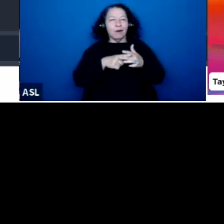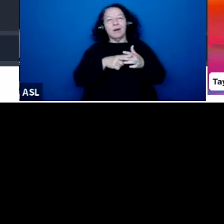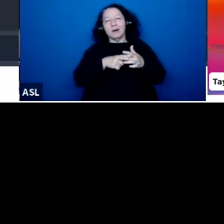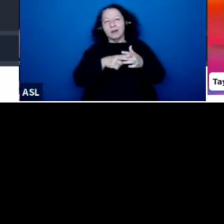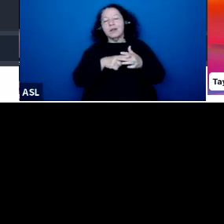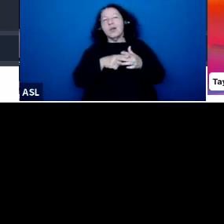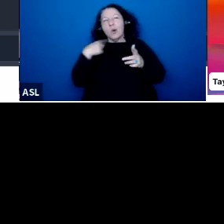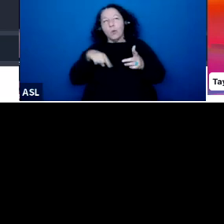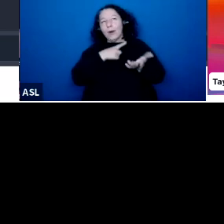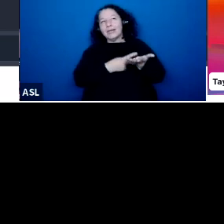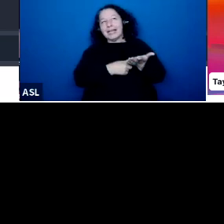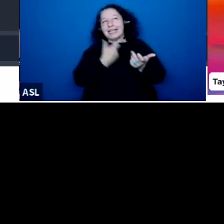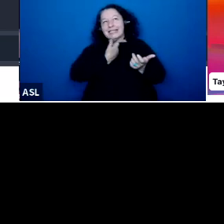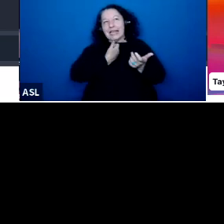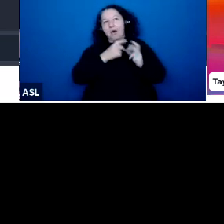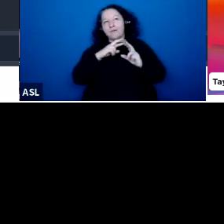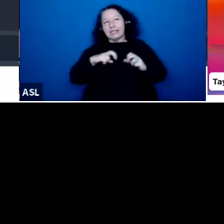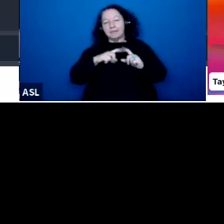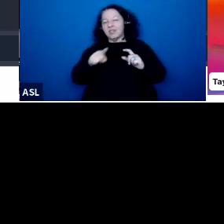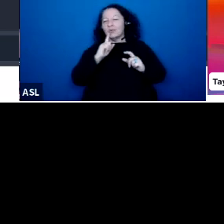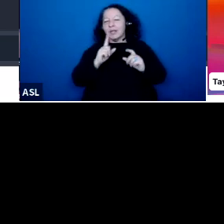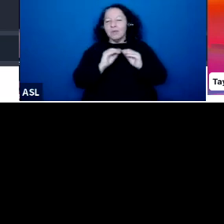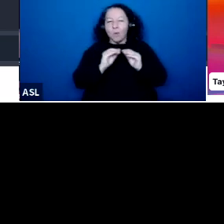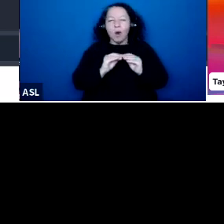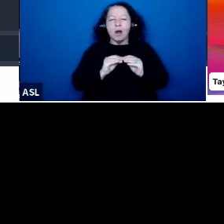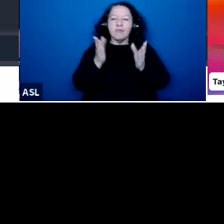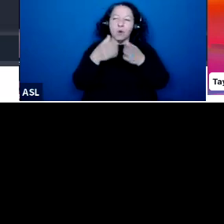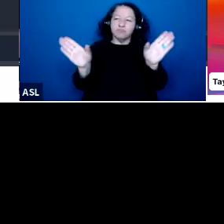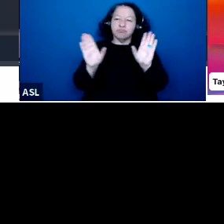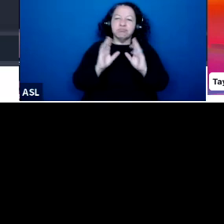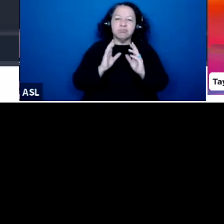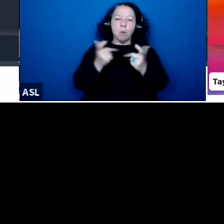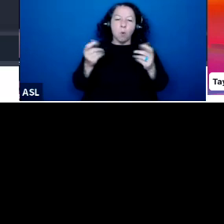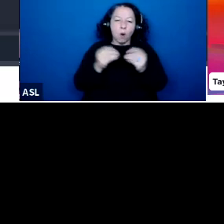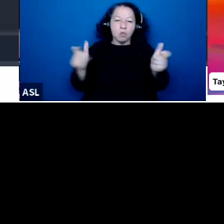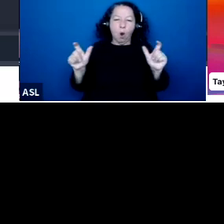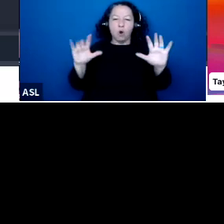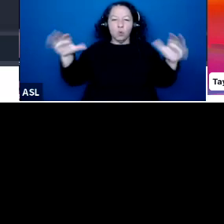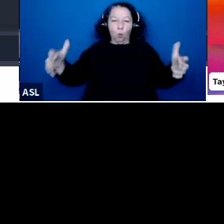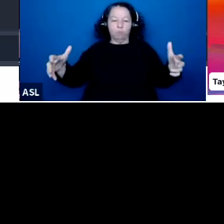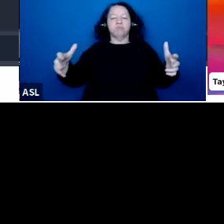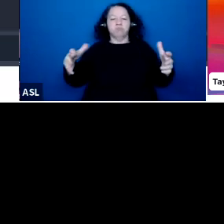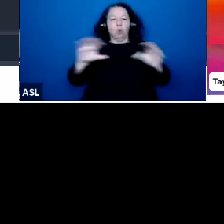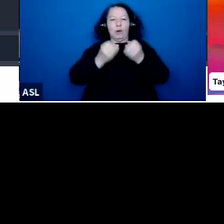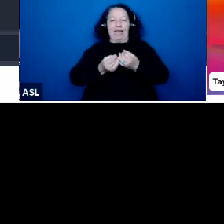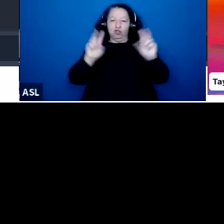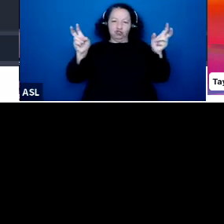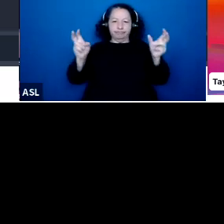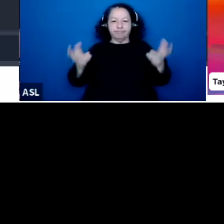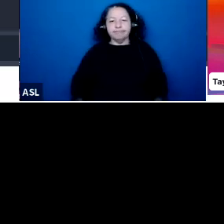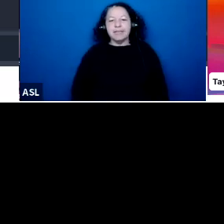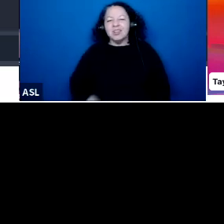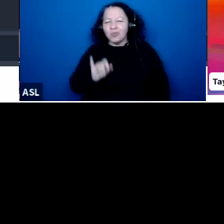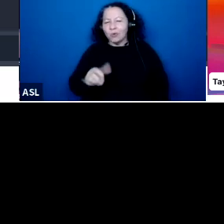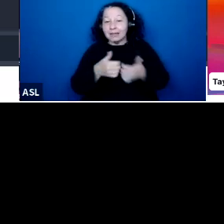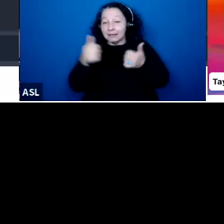beginning, we're talking about a self-assessment and this is for the larger body, the organization, right? So this is something that